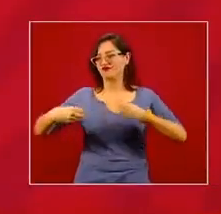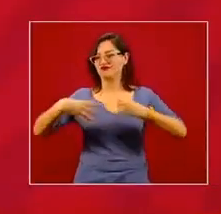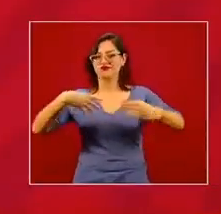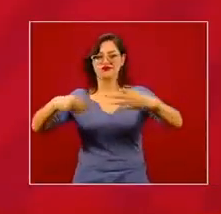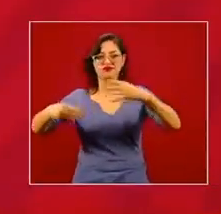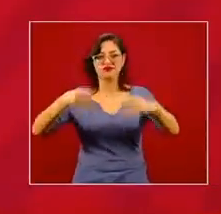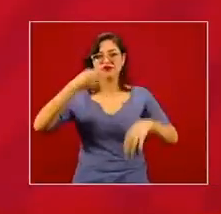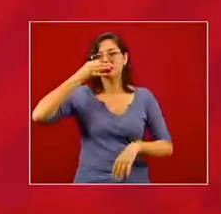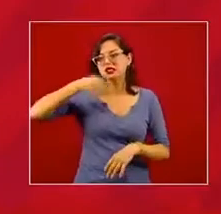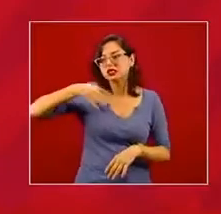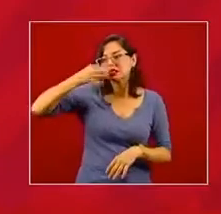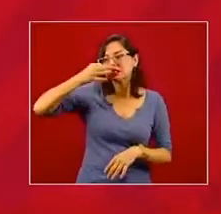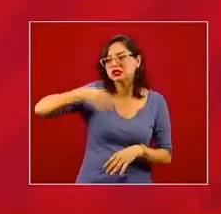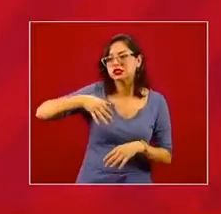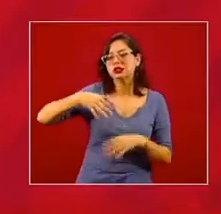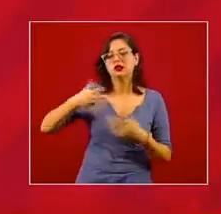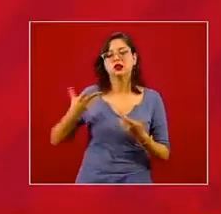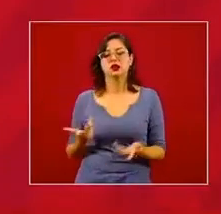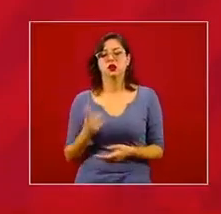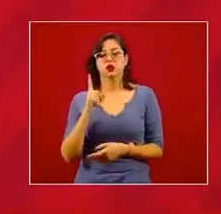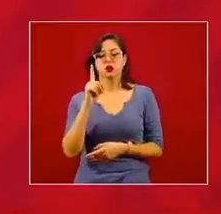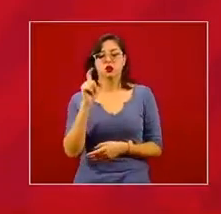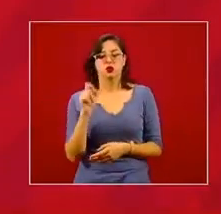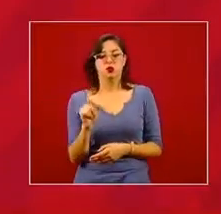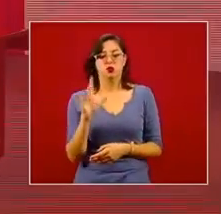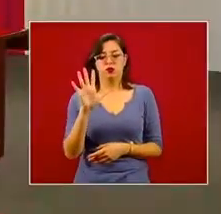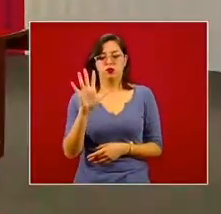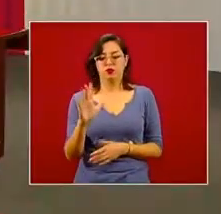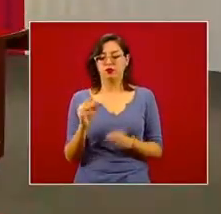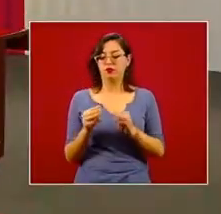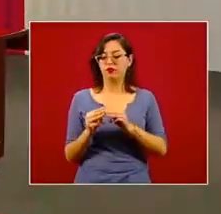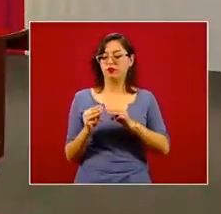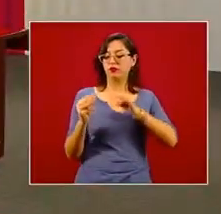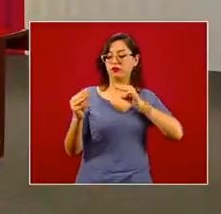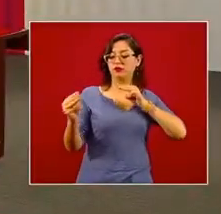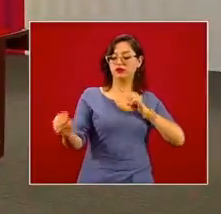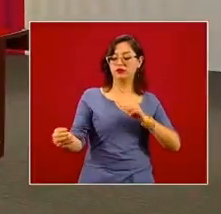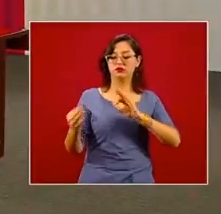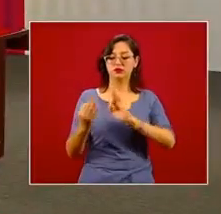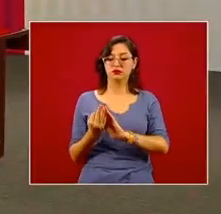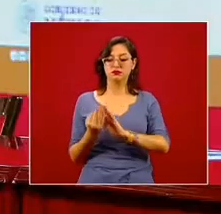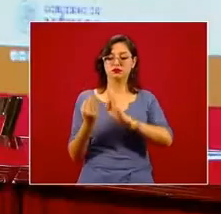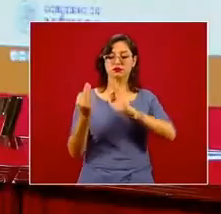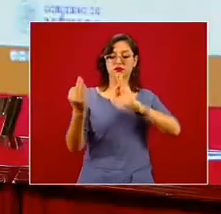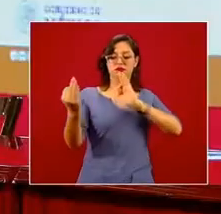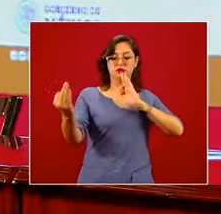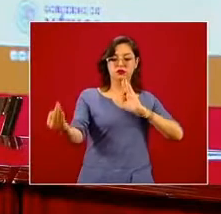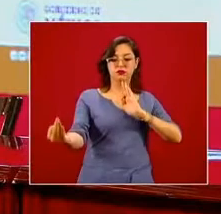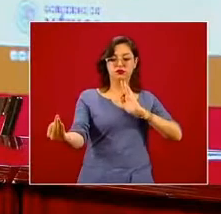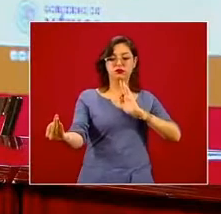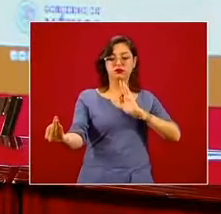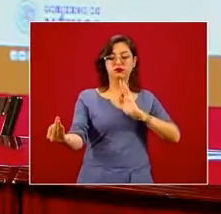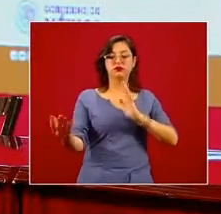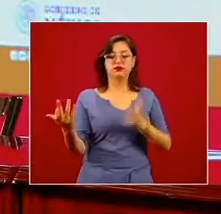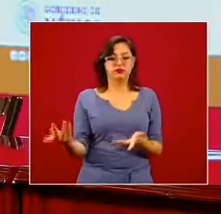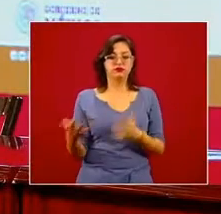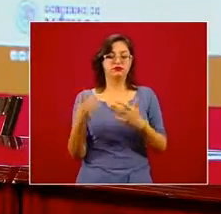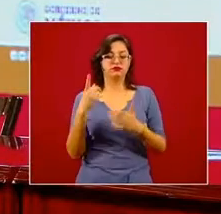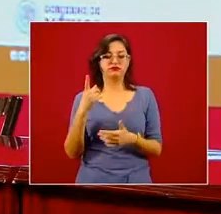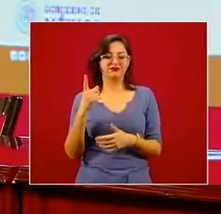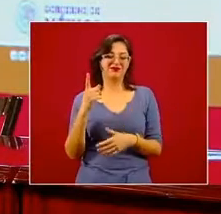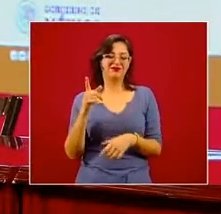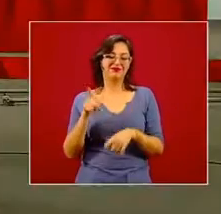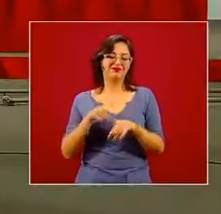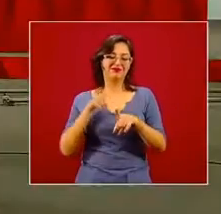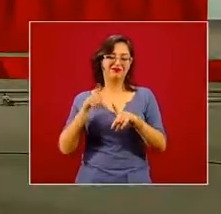this campaign for safe distancing is trying to avoid. This is a kind of interactions that we are trying to limit.